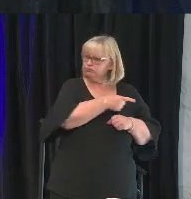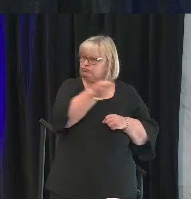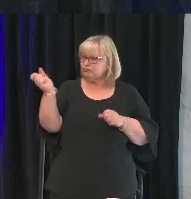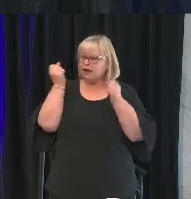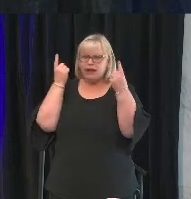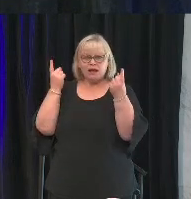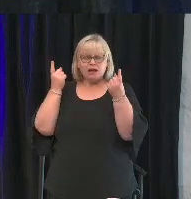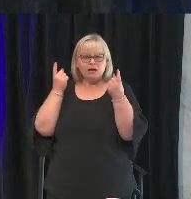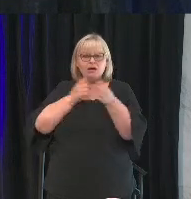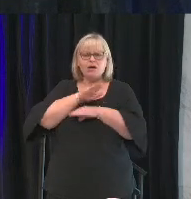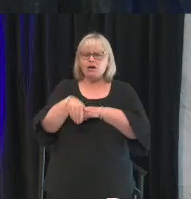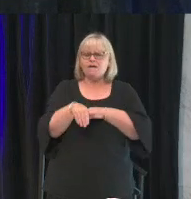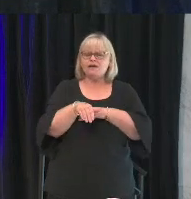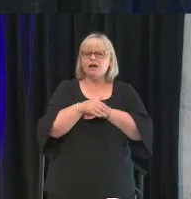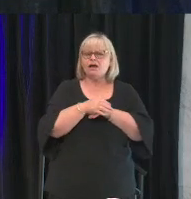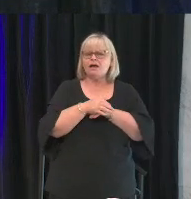to